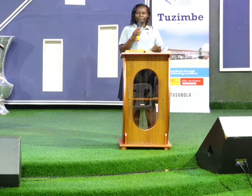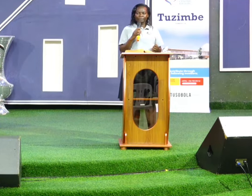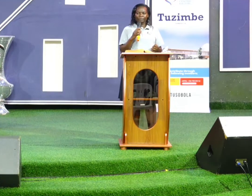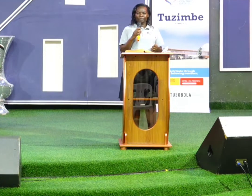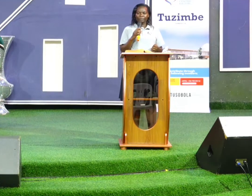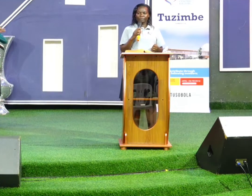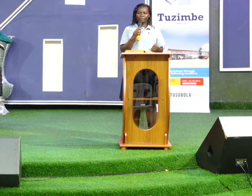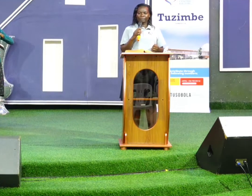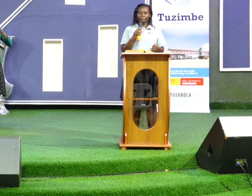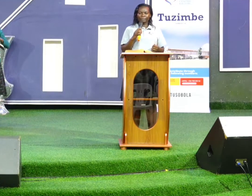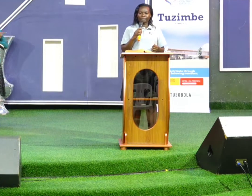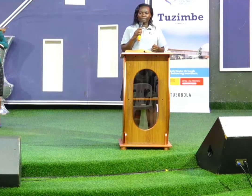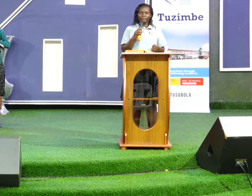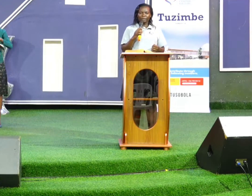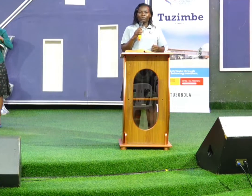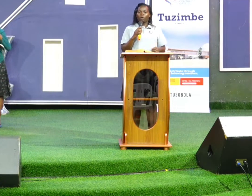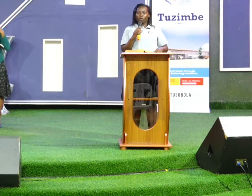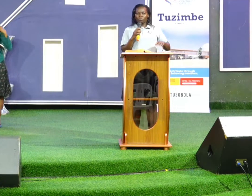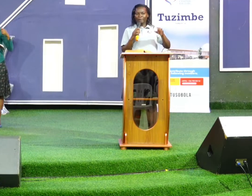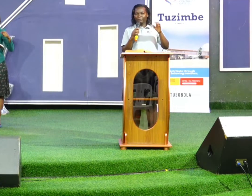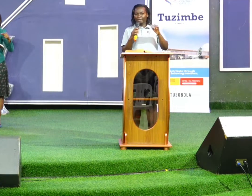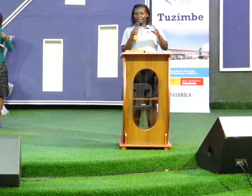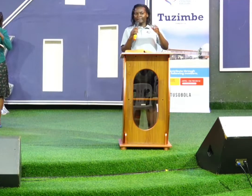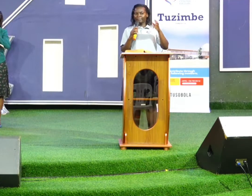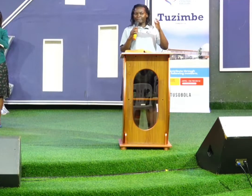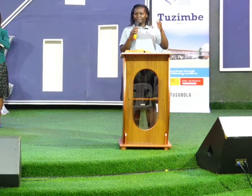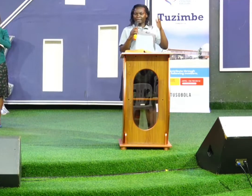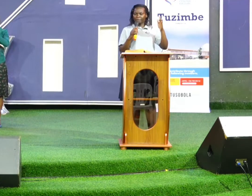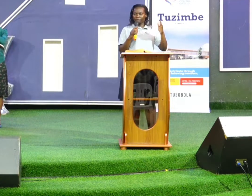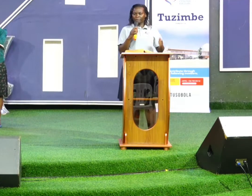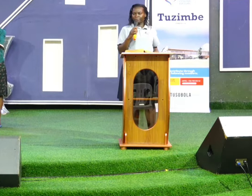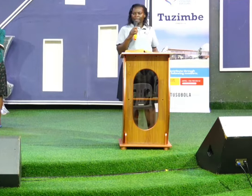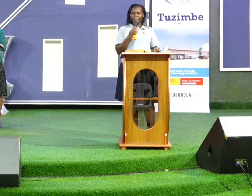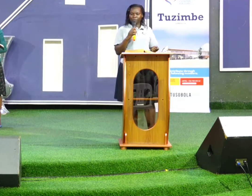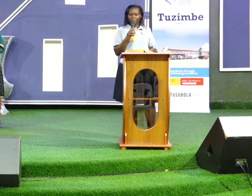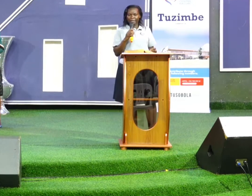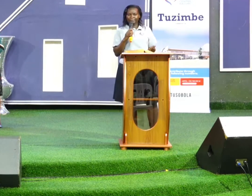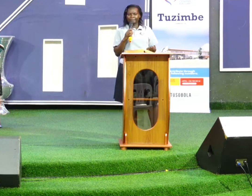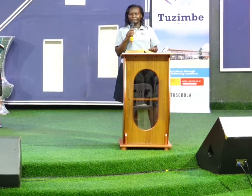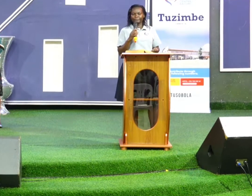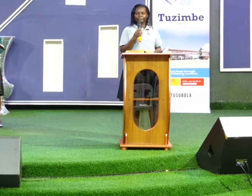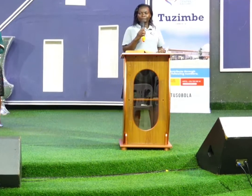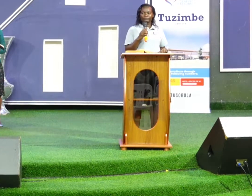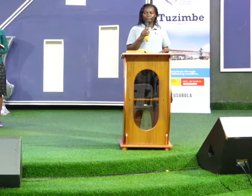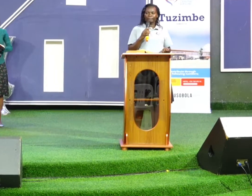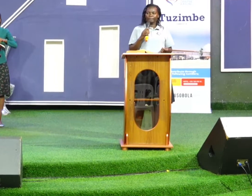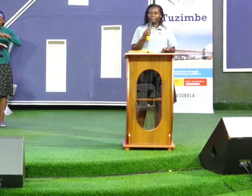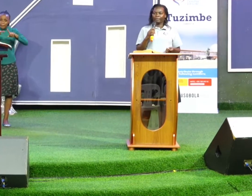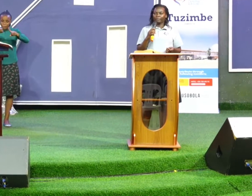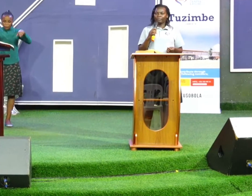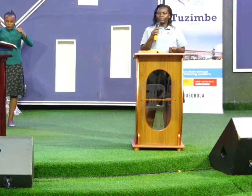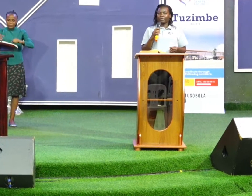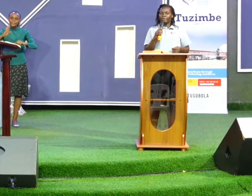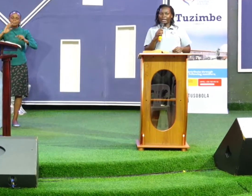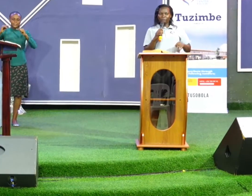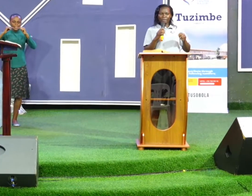you inherit the promises of God. Okulaba mwenna nga musikira ebisuubizo bya Katonda. But we need to go against the